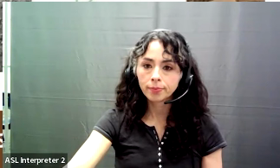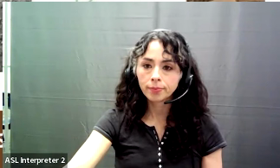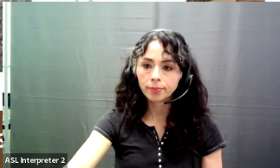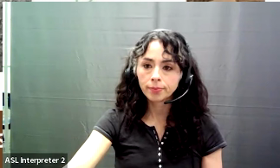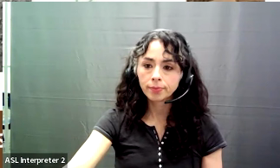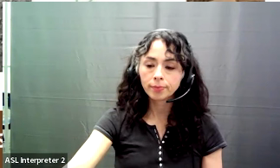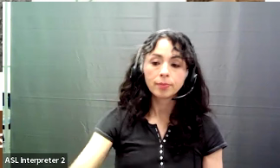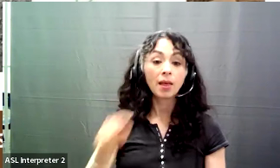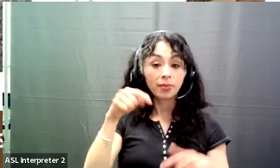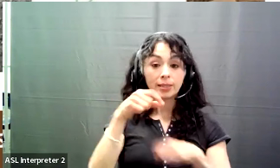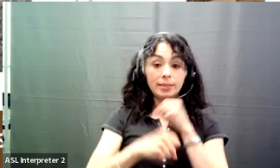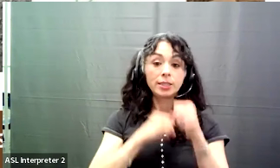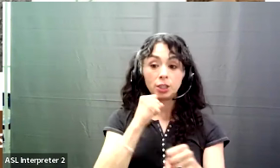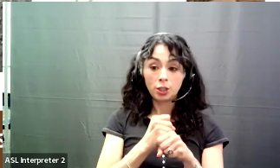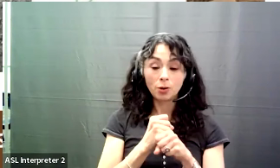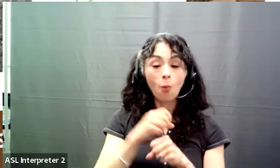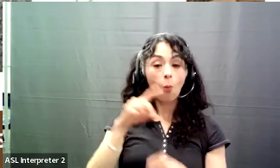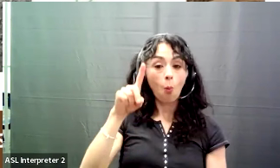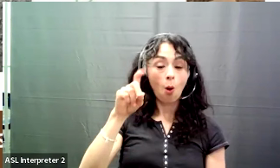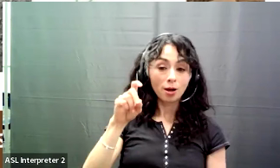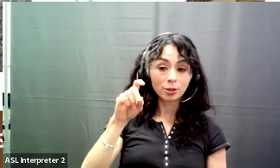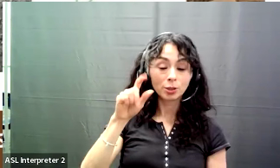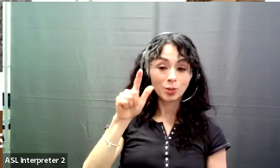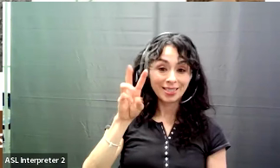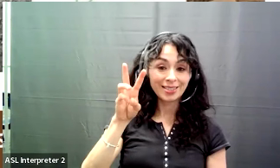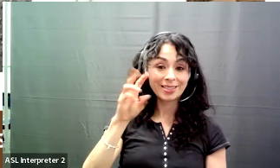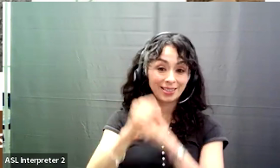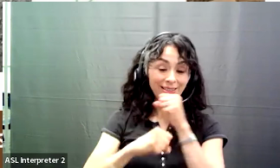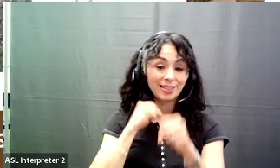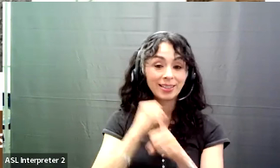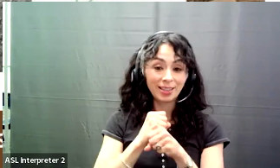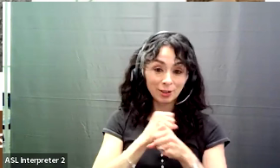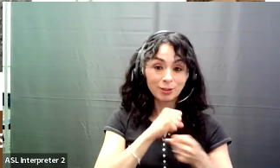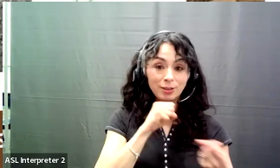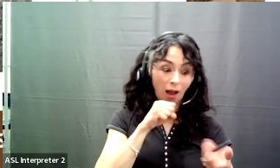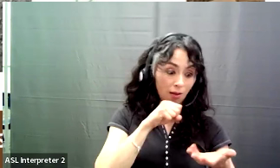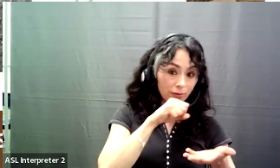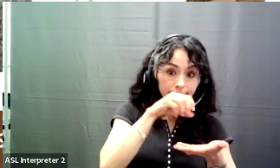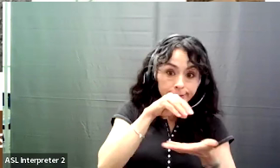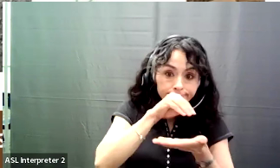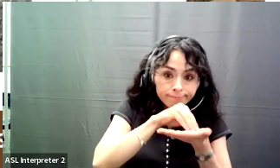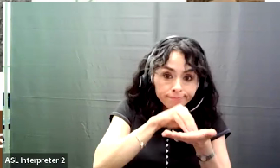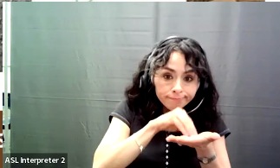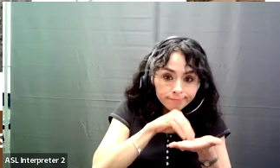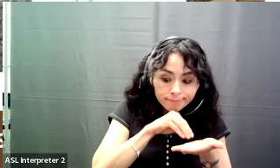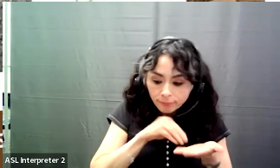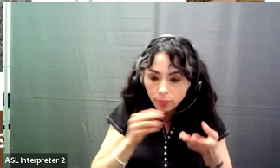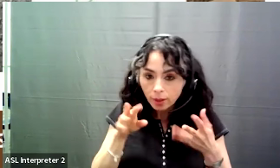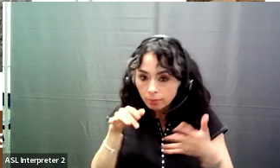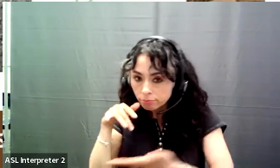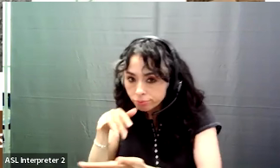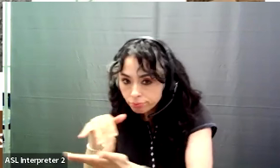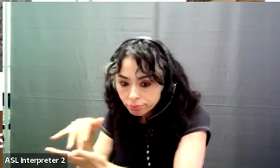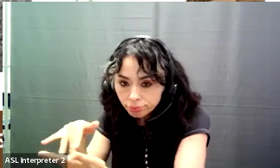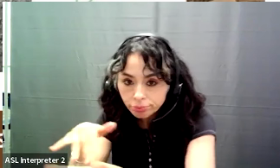This year, it's going to be the 126th anniversary of the collection of data from the soil